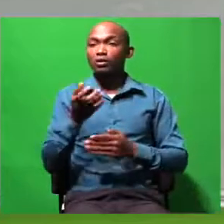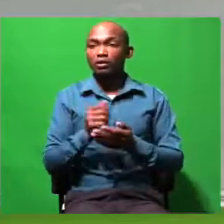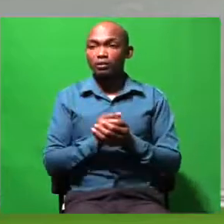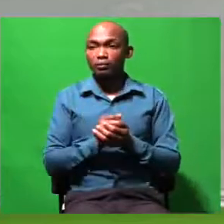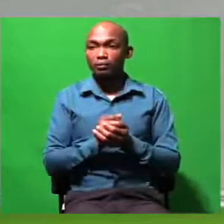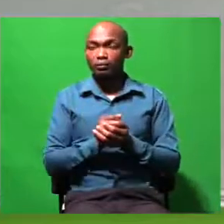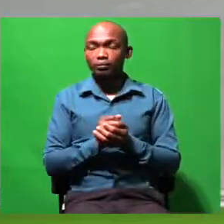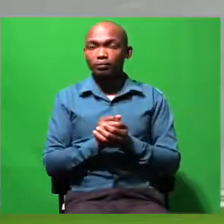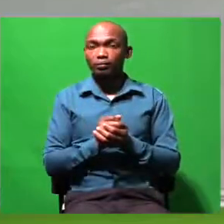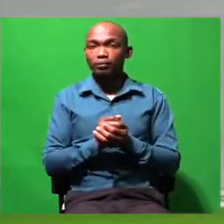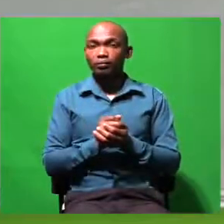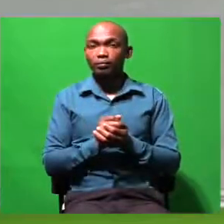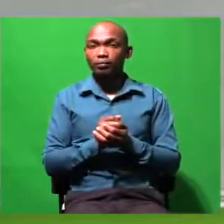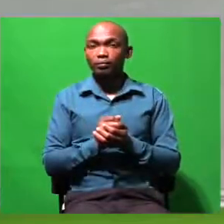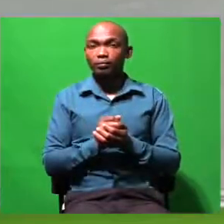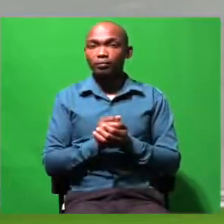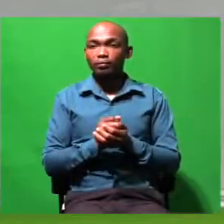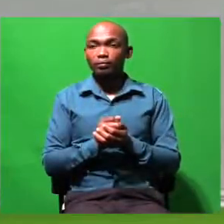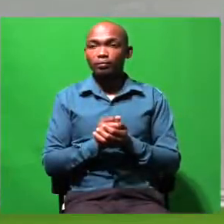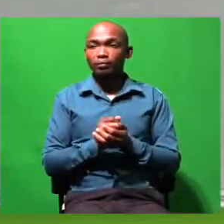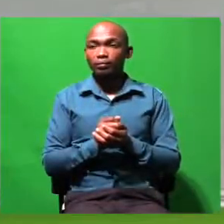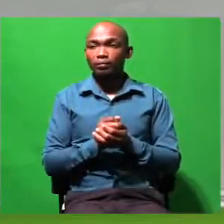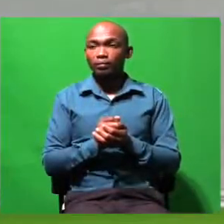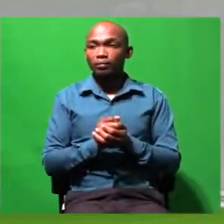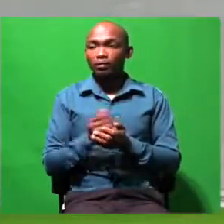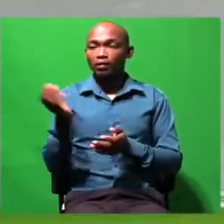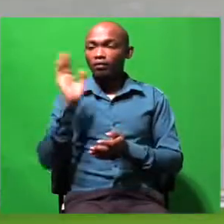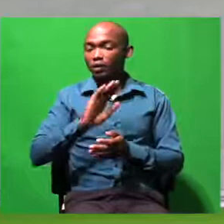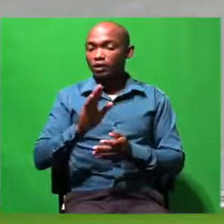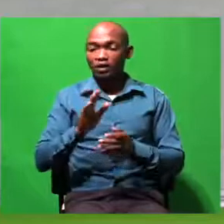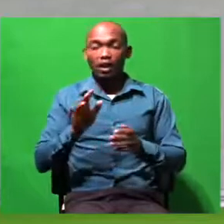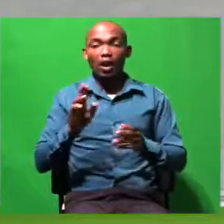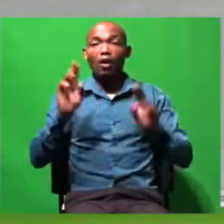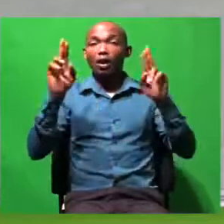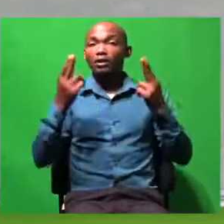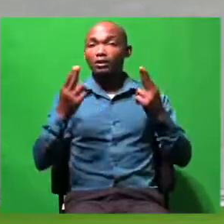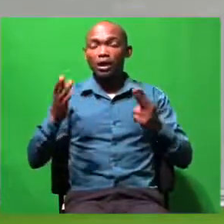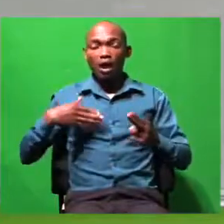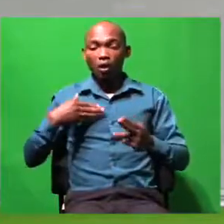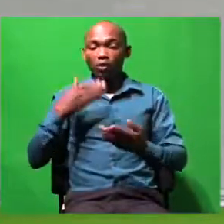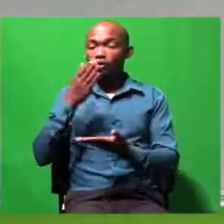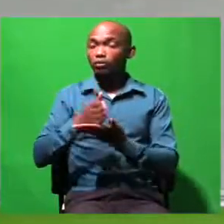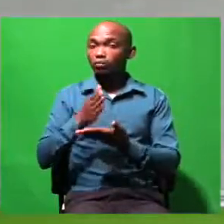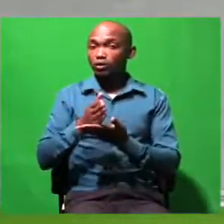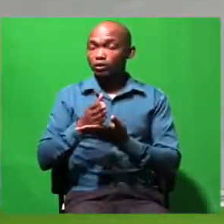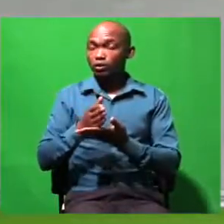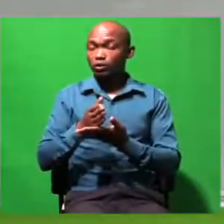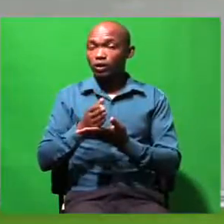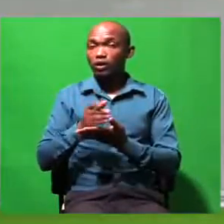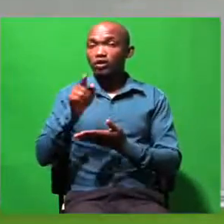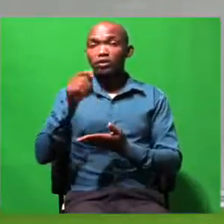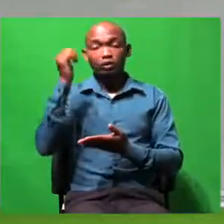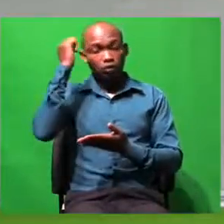community. So to wind up my lesson, I want you to make sure